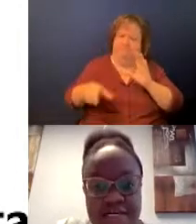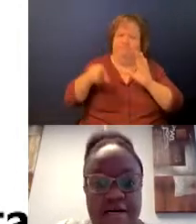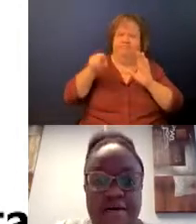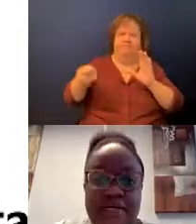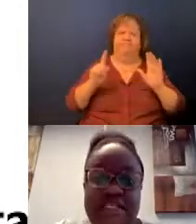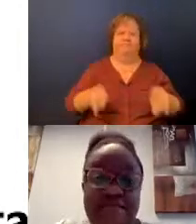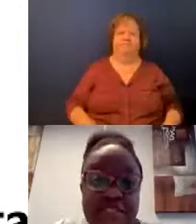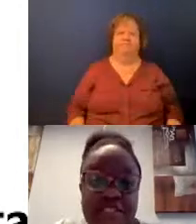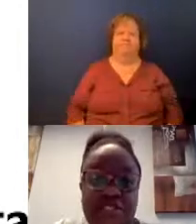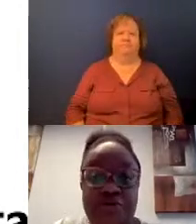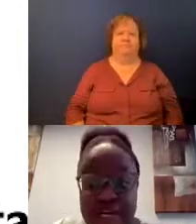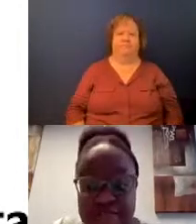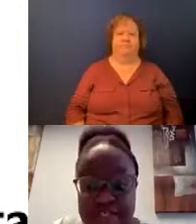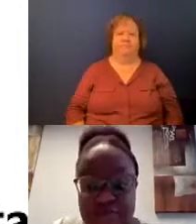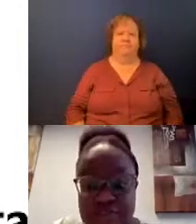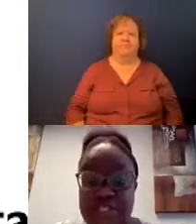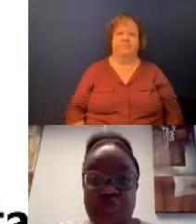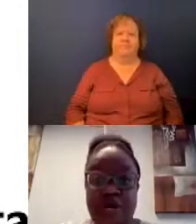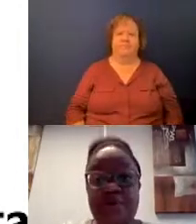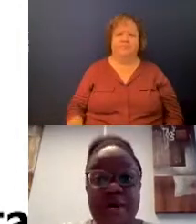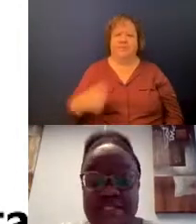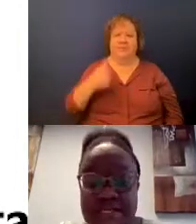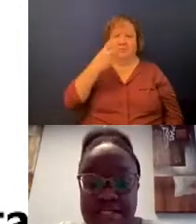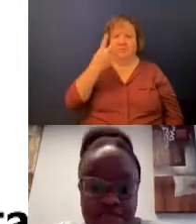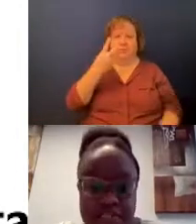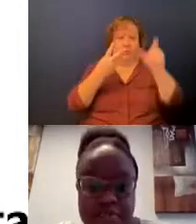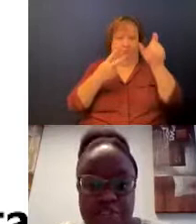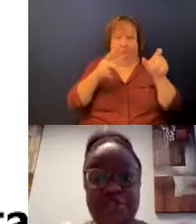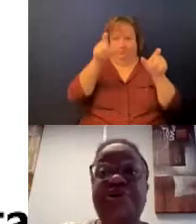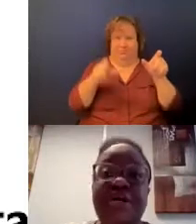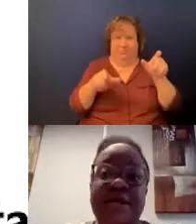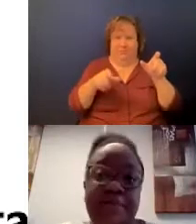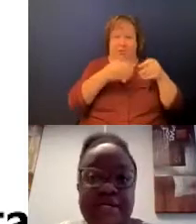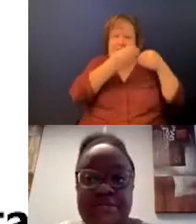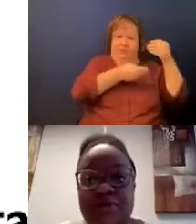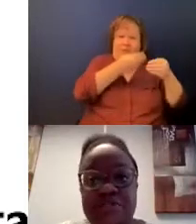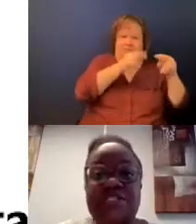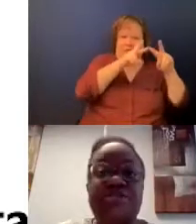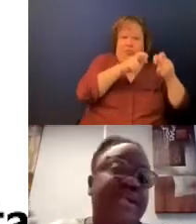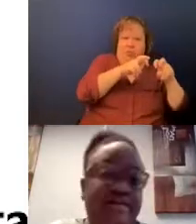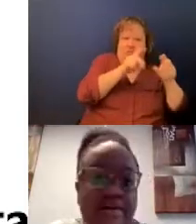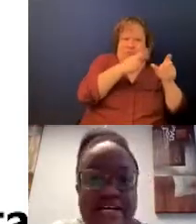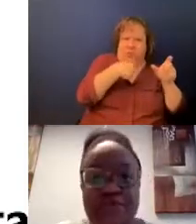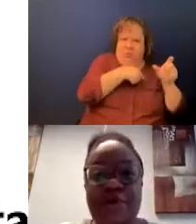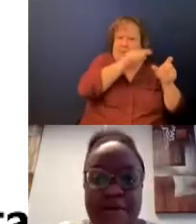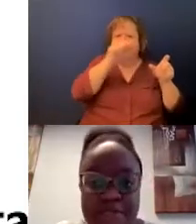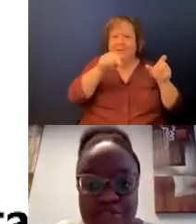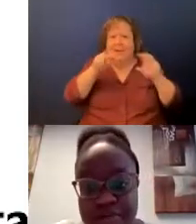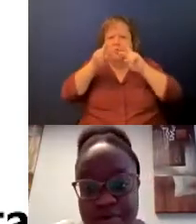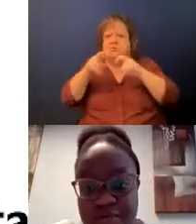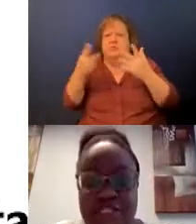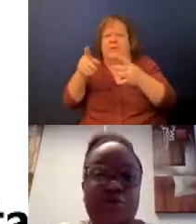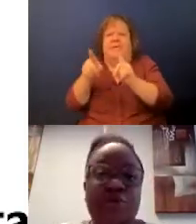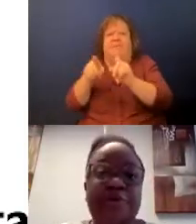factor is emphasis on relevance. So this is where we were seeing the difference between theory and practice, because it's not relevant. That's not what happens